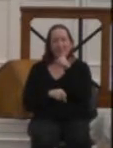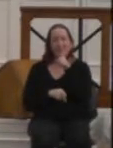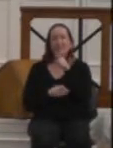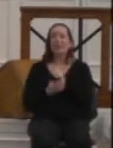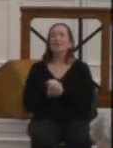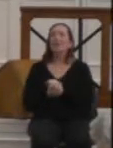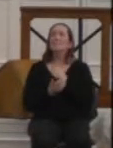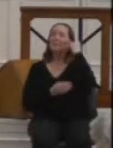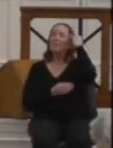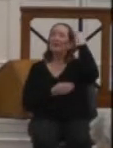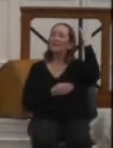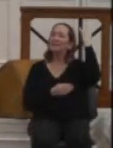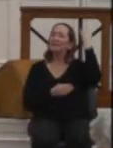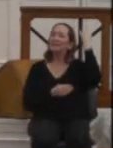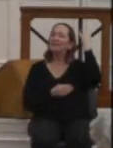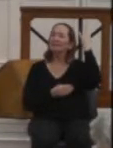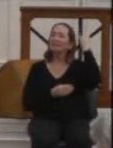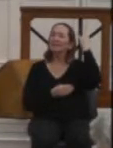The idea that